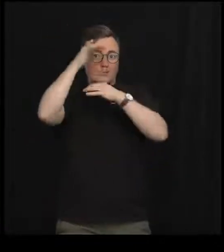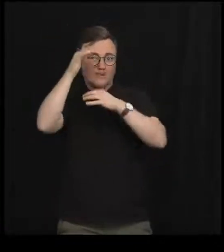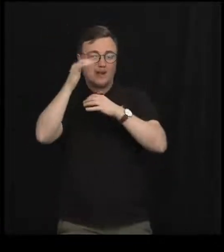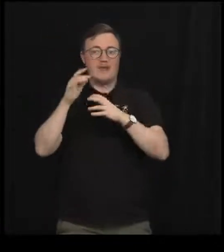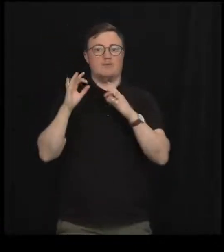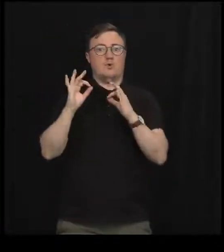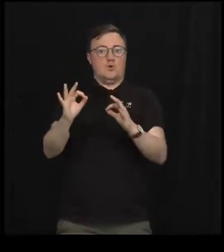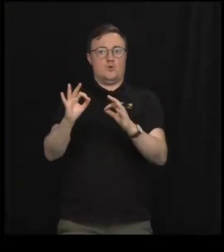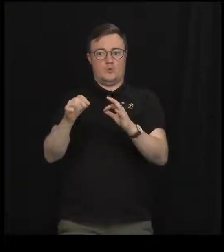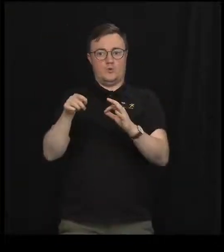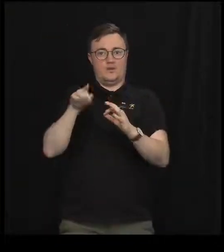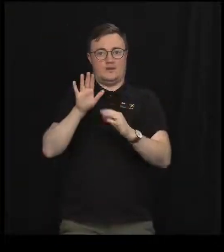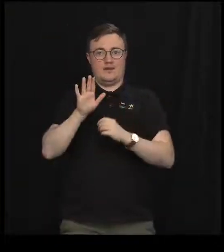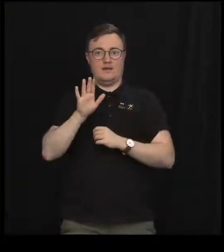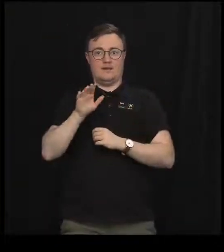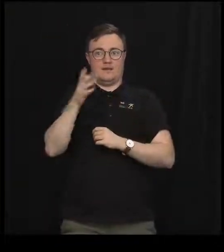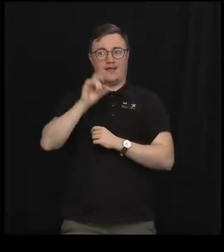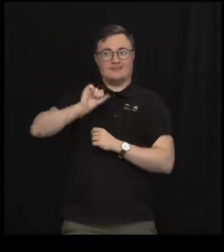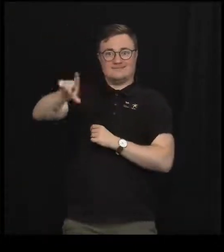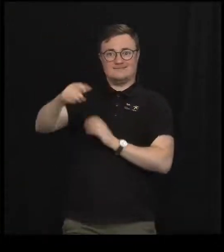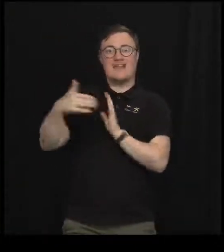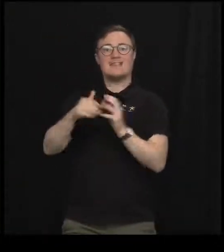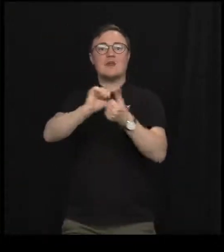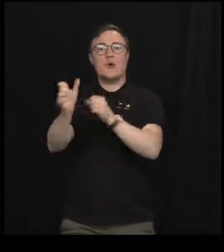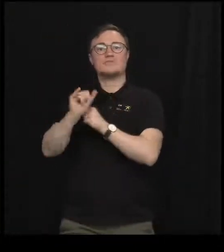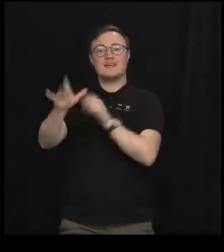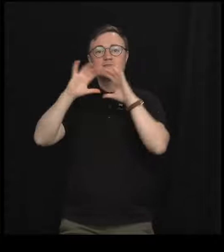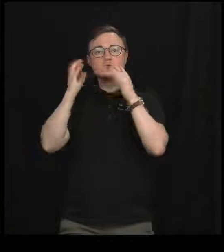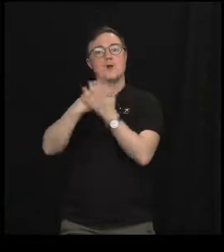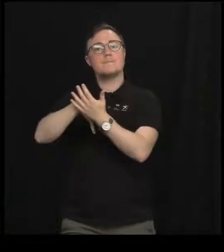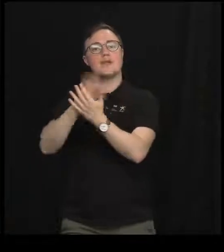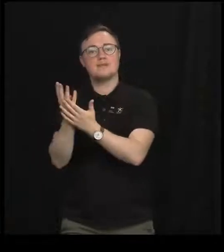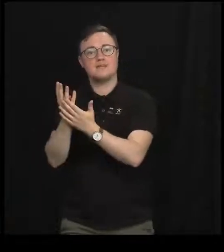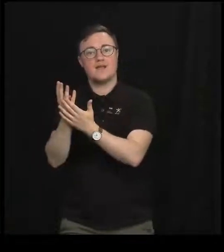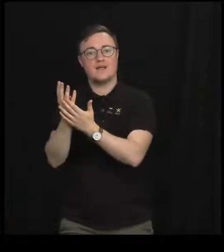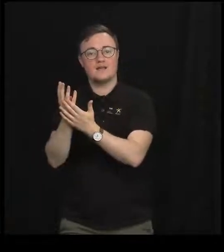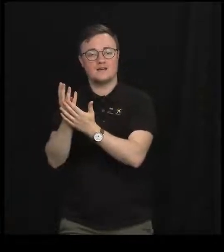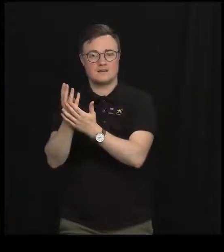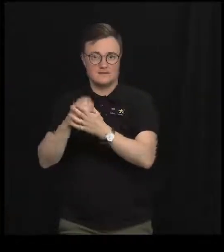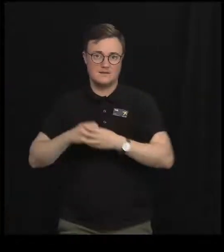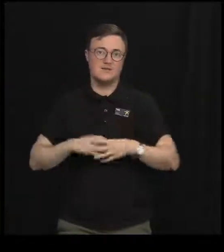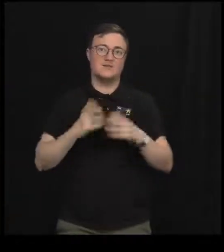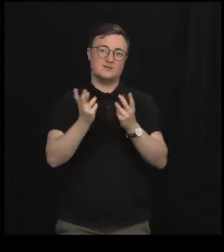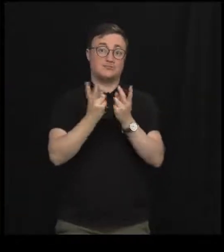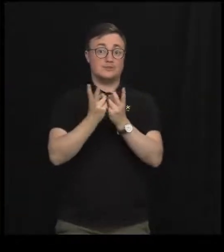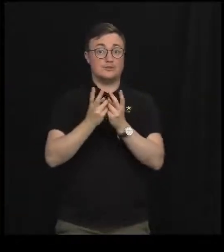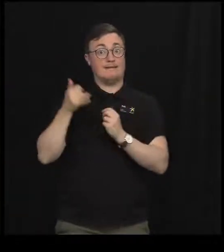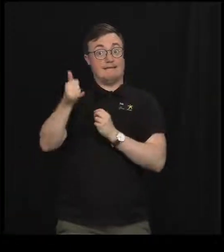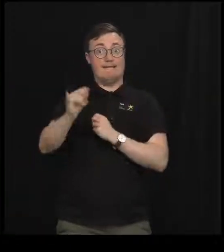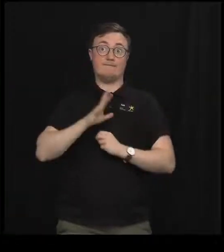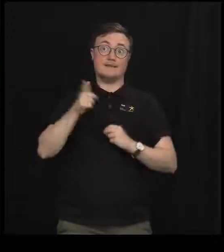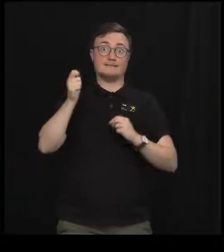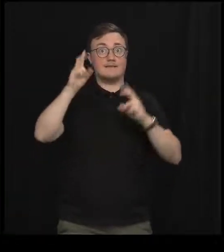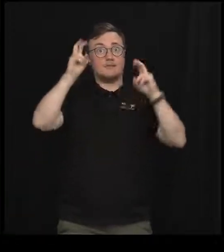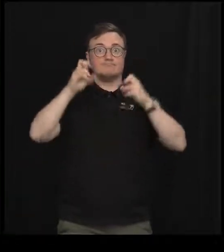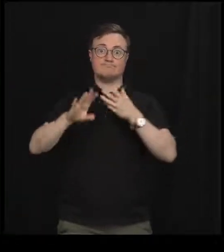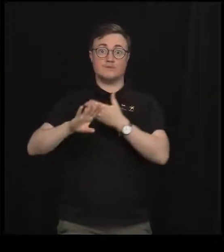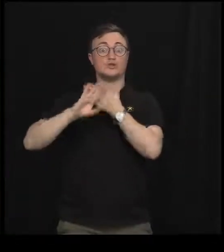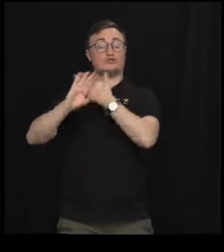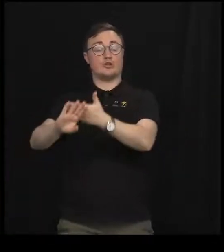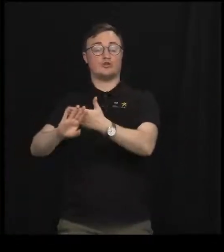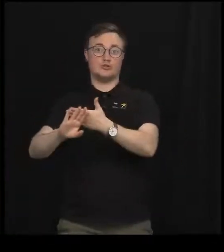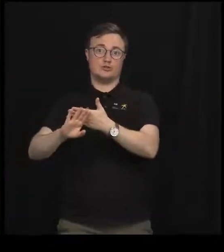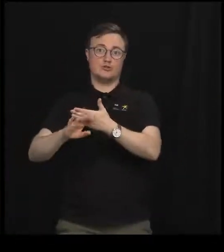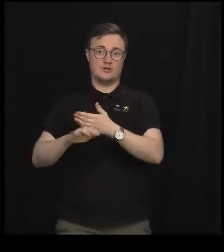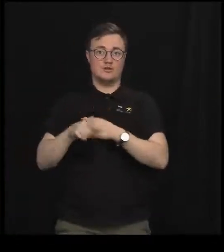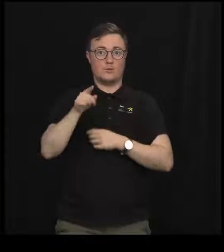guide your peer, your friend towards, so that at least there is a measure of protection for that young person, and that